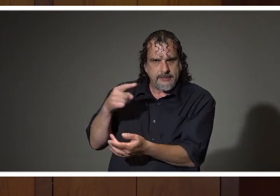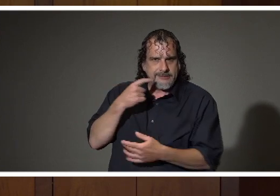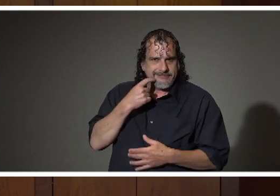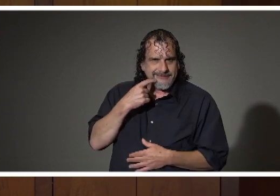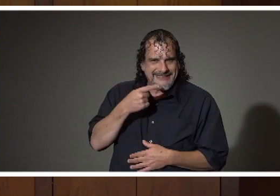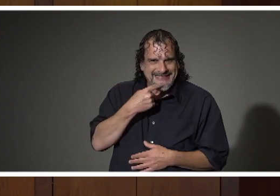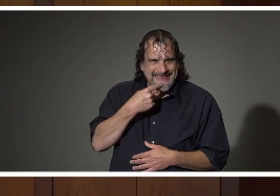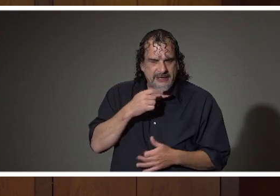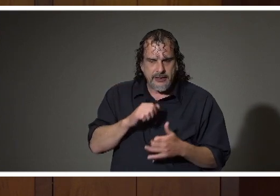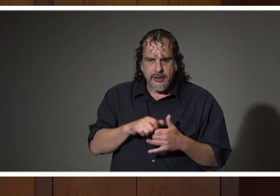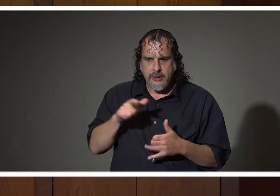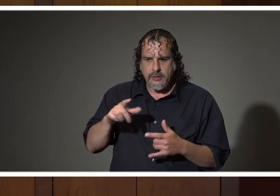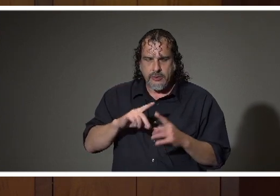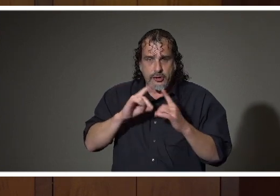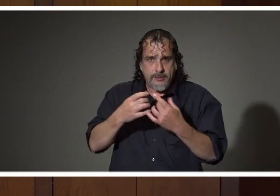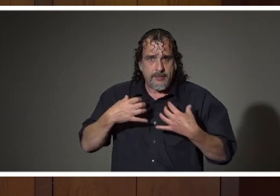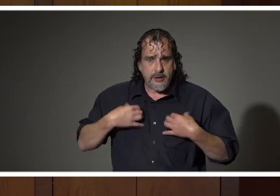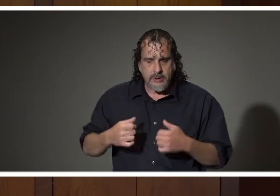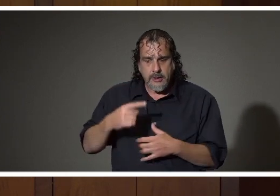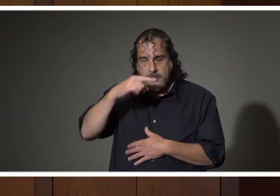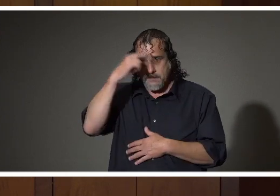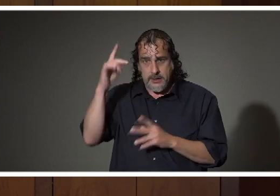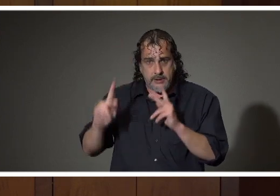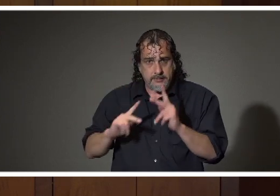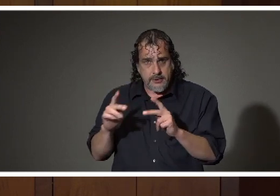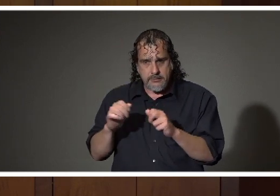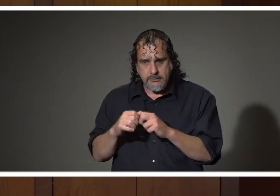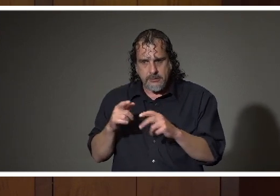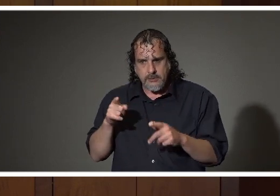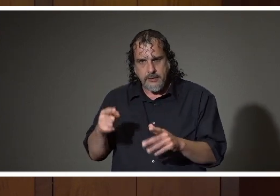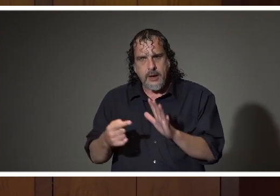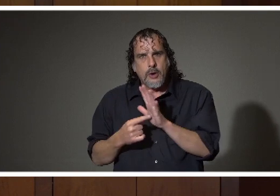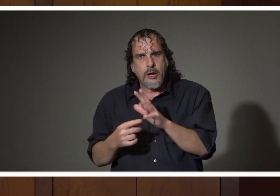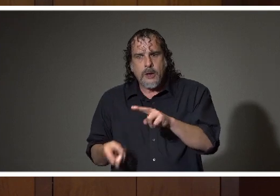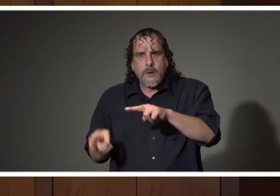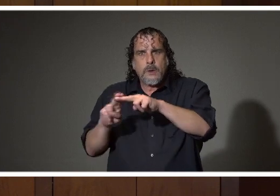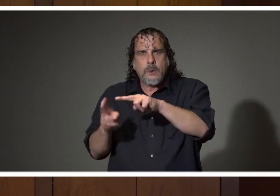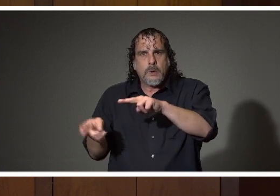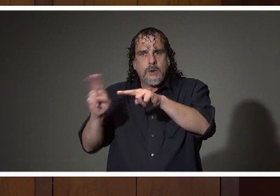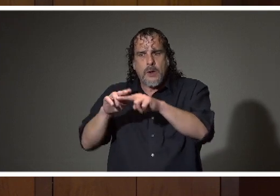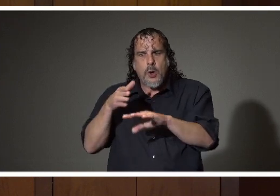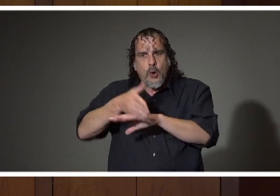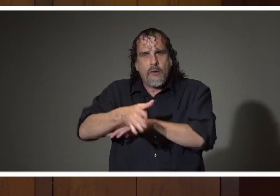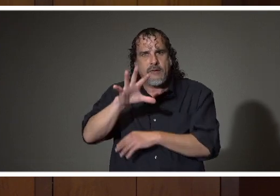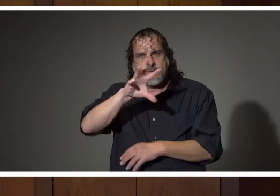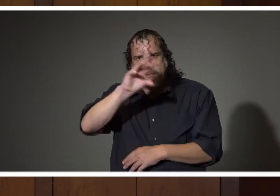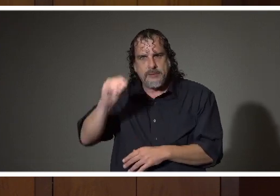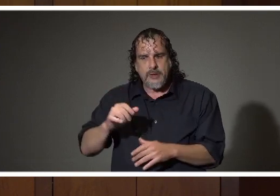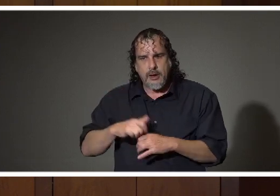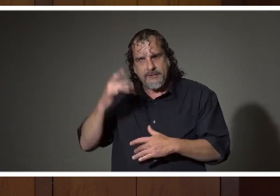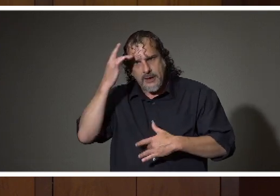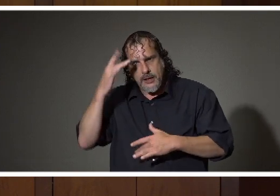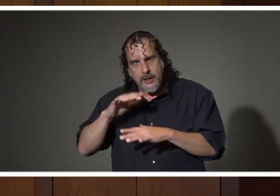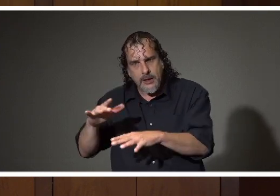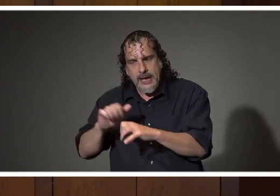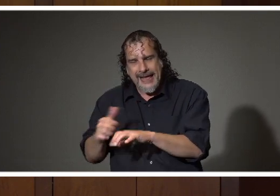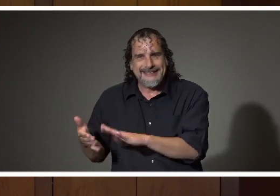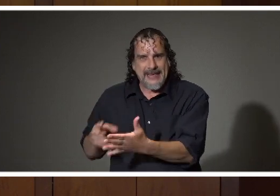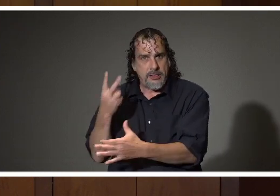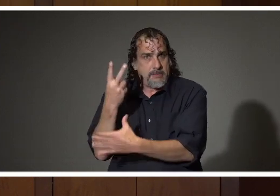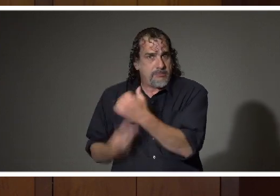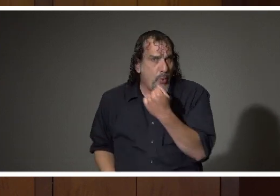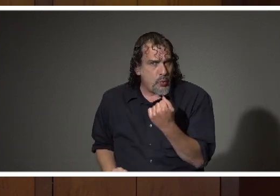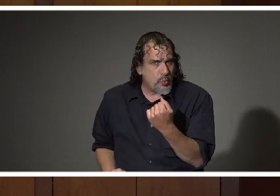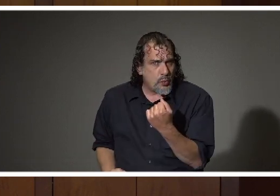the department is reporting, African Americans are continuing to represent more than 50% of the infection rate and death rate.